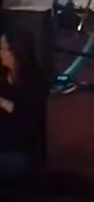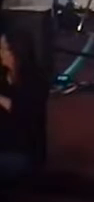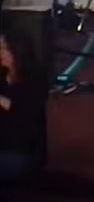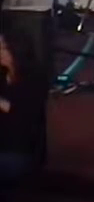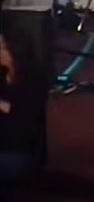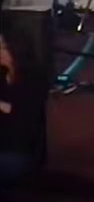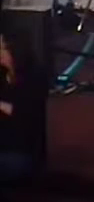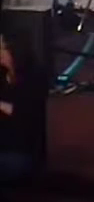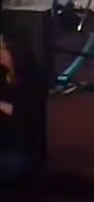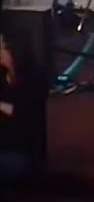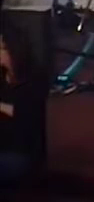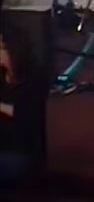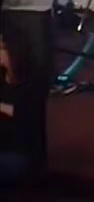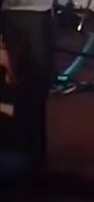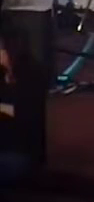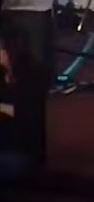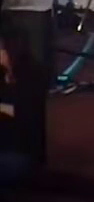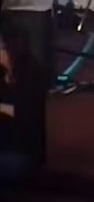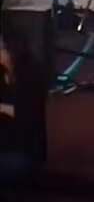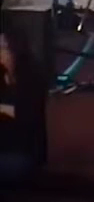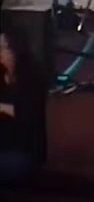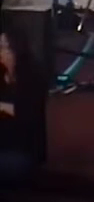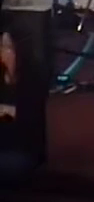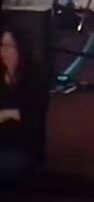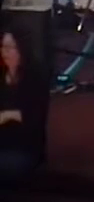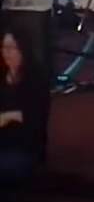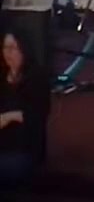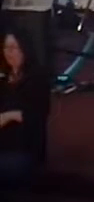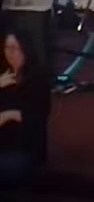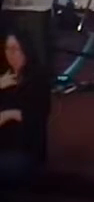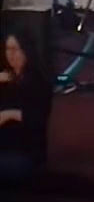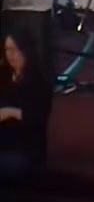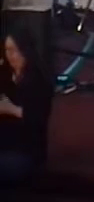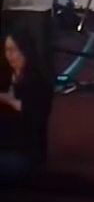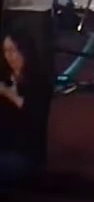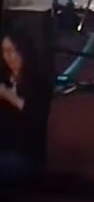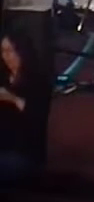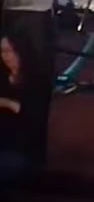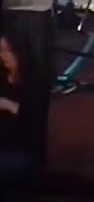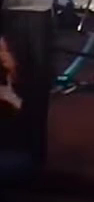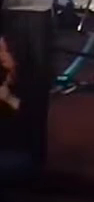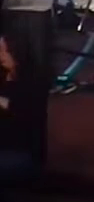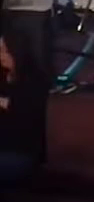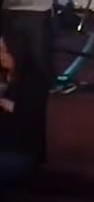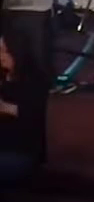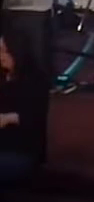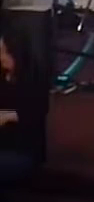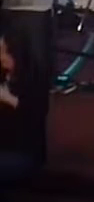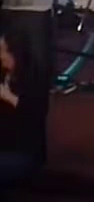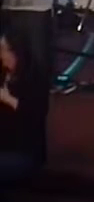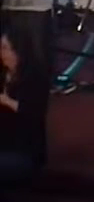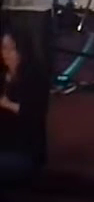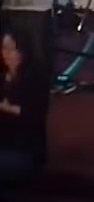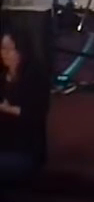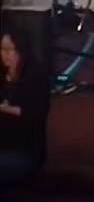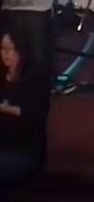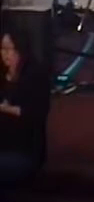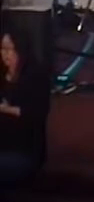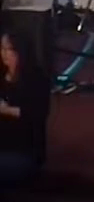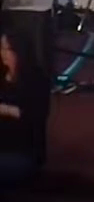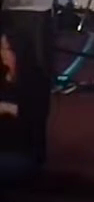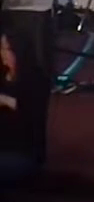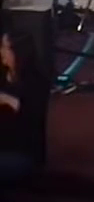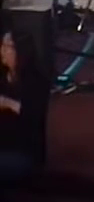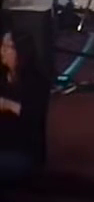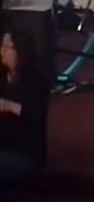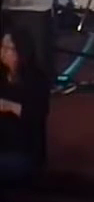at that Bible study, I was just convicted that God wanted to do a lot with my life. And so I was at home,